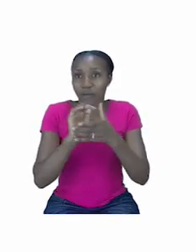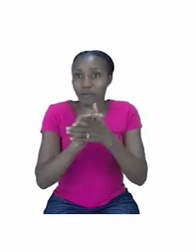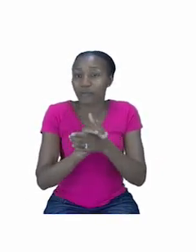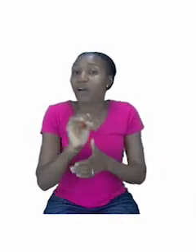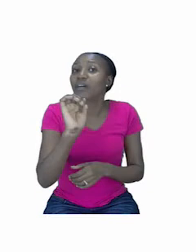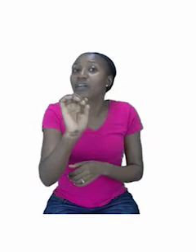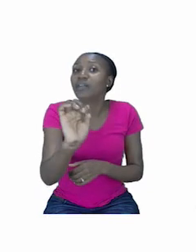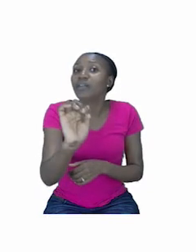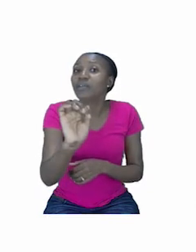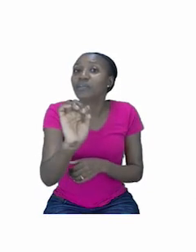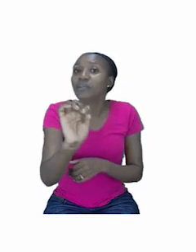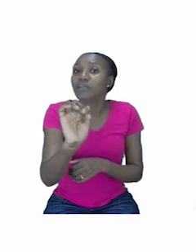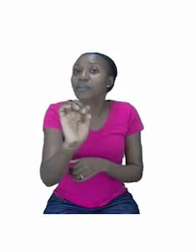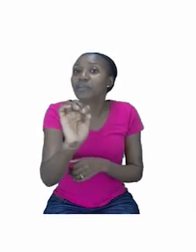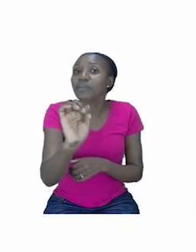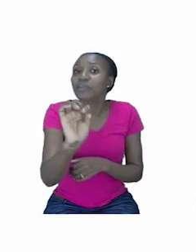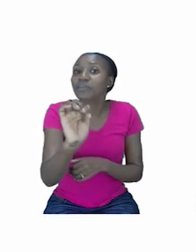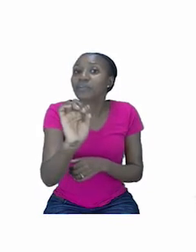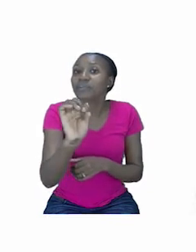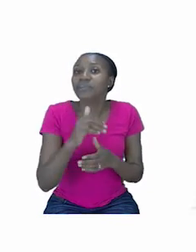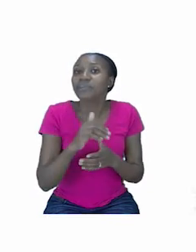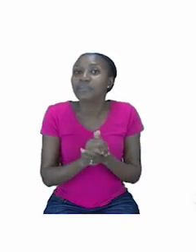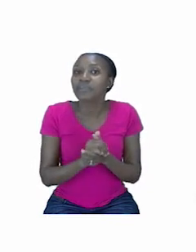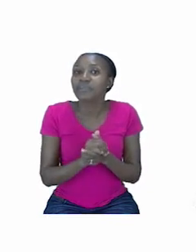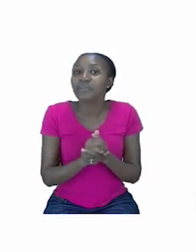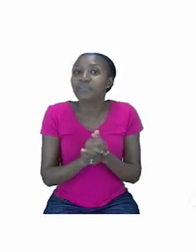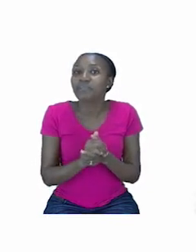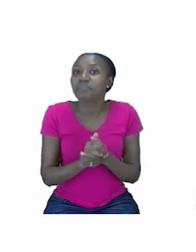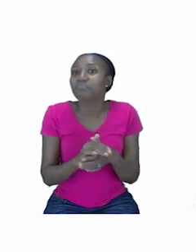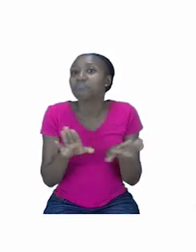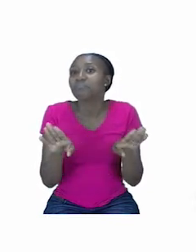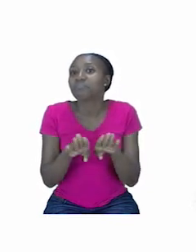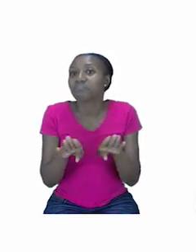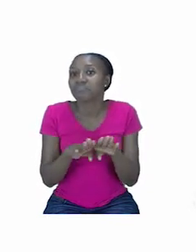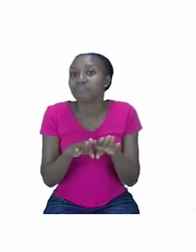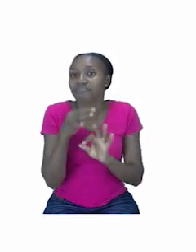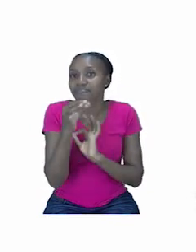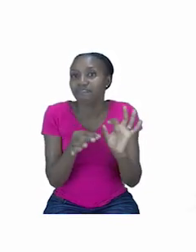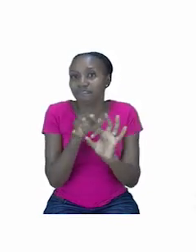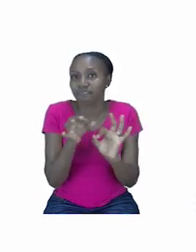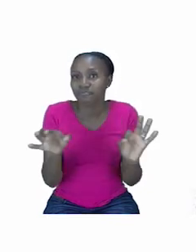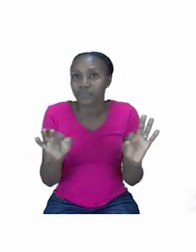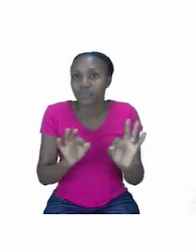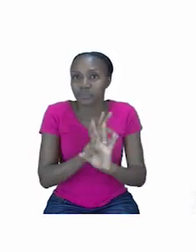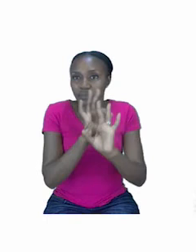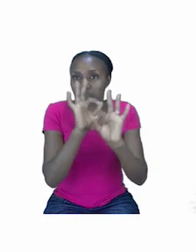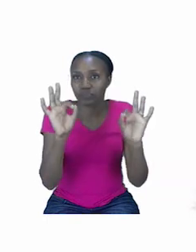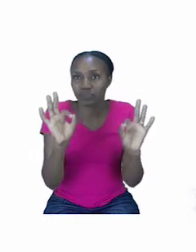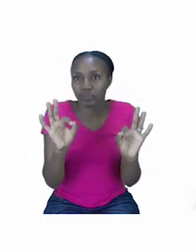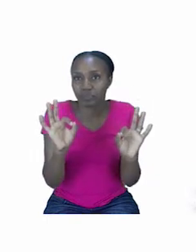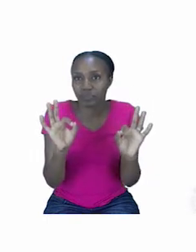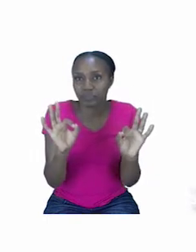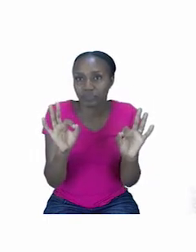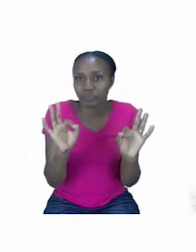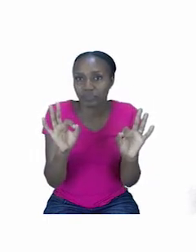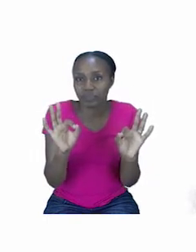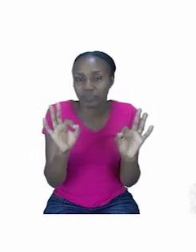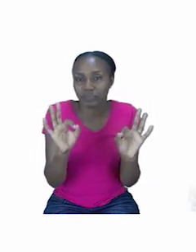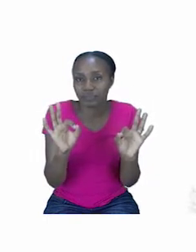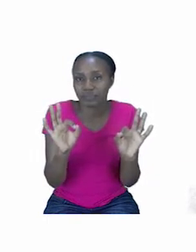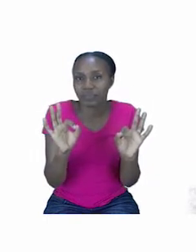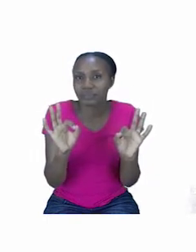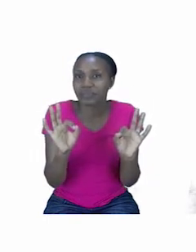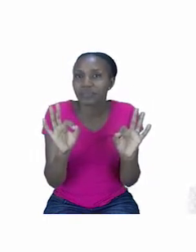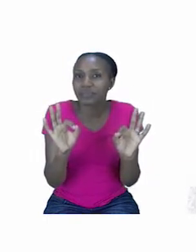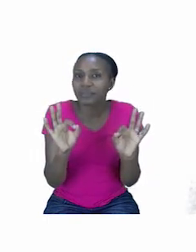Yay! And we are going to decorate their gifts. Now, the first box, we are going to